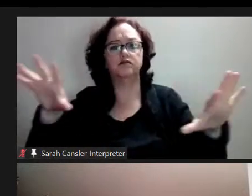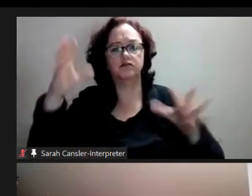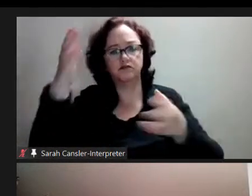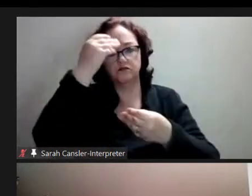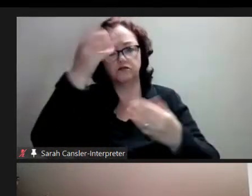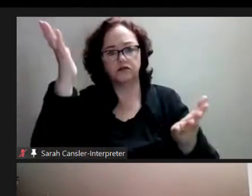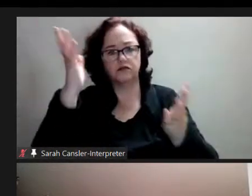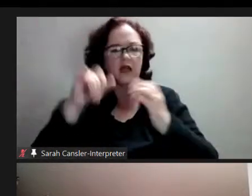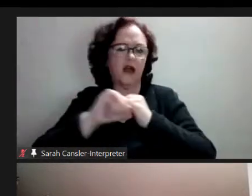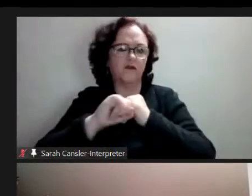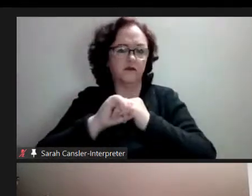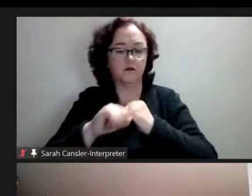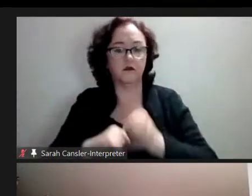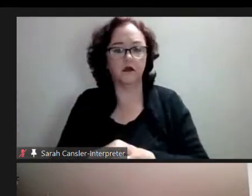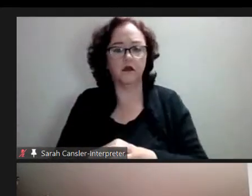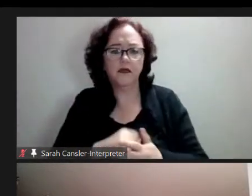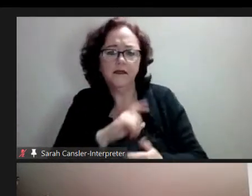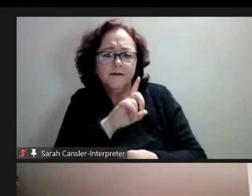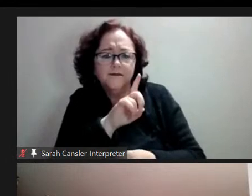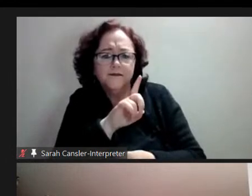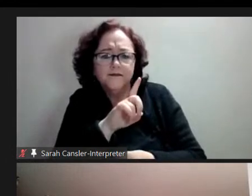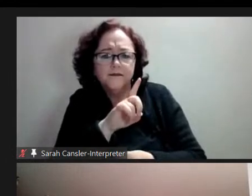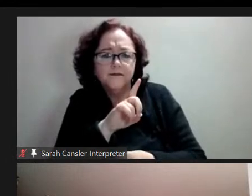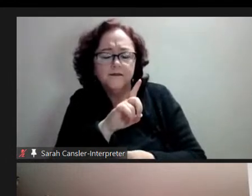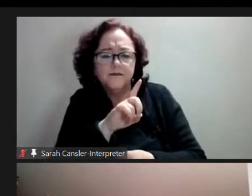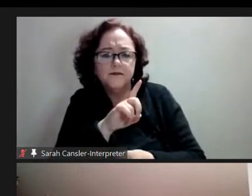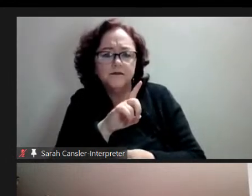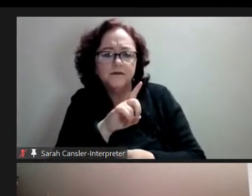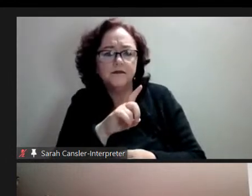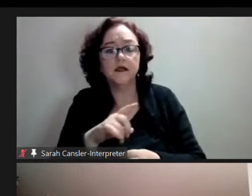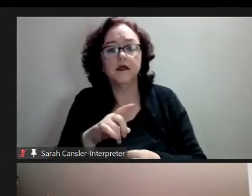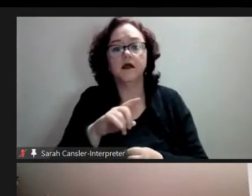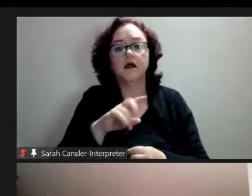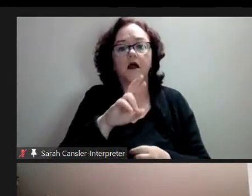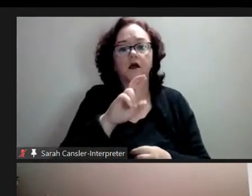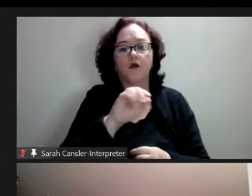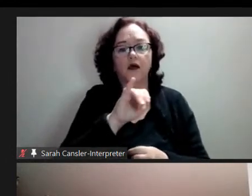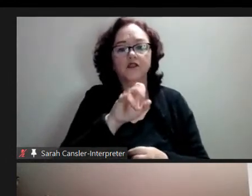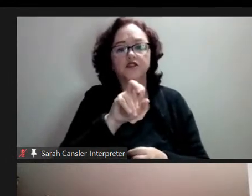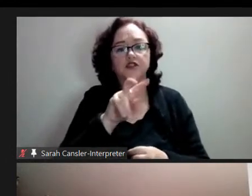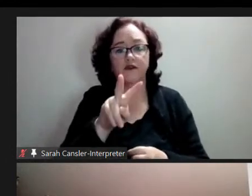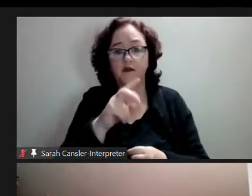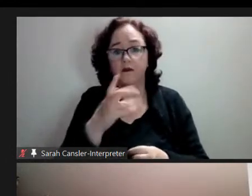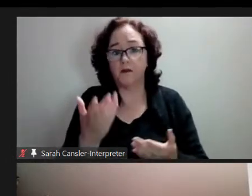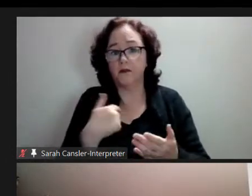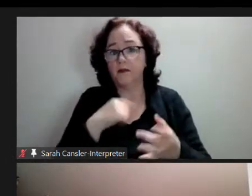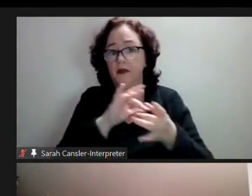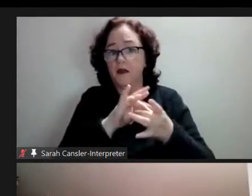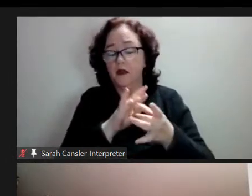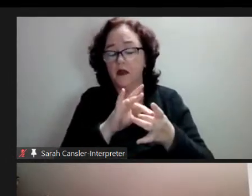Mike, I think maybe Irma may be able to fill this one. I know that for previous